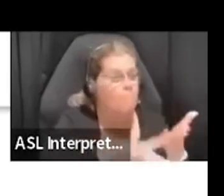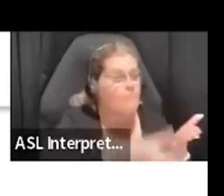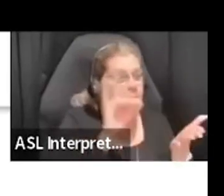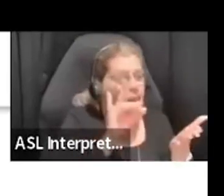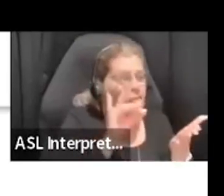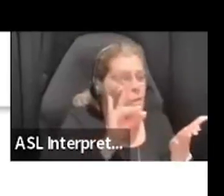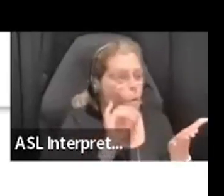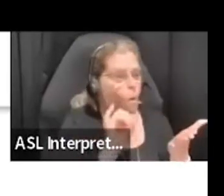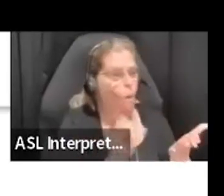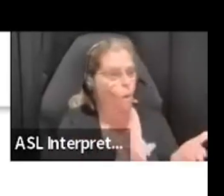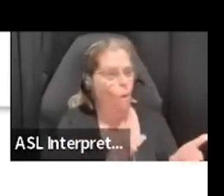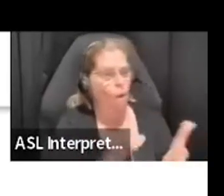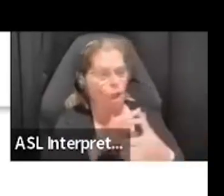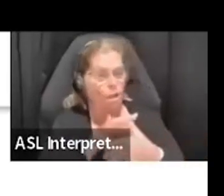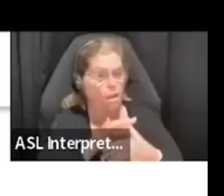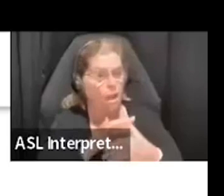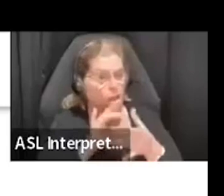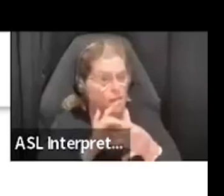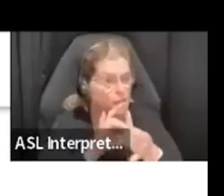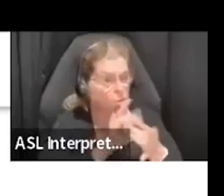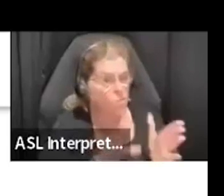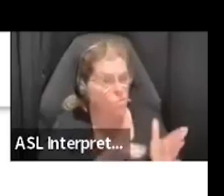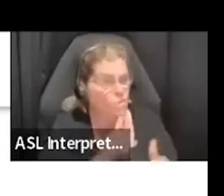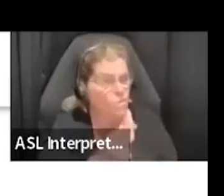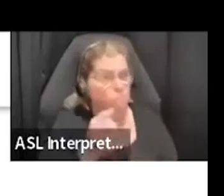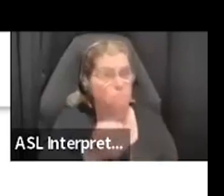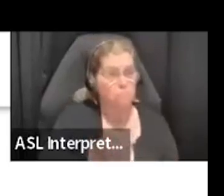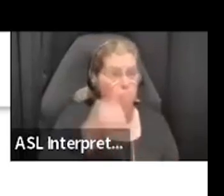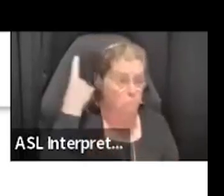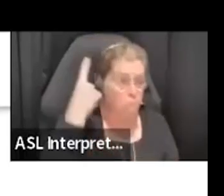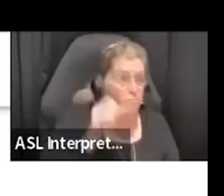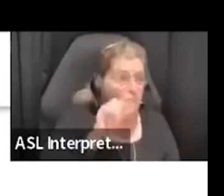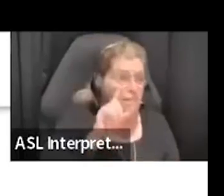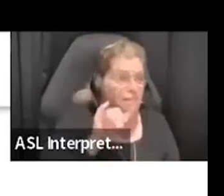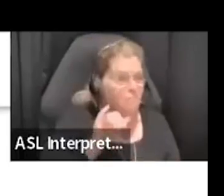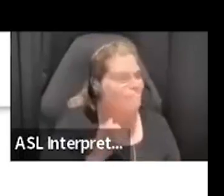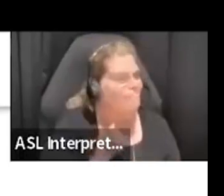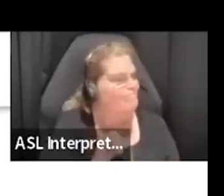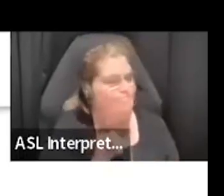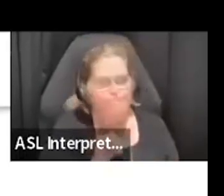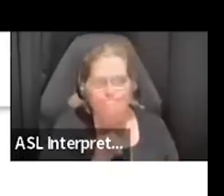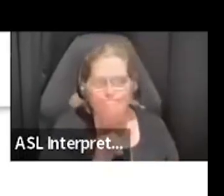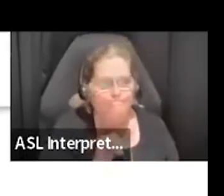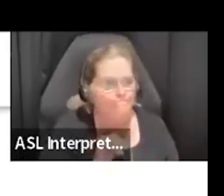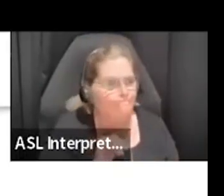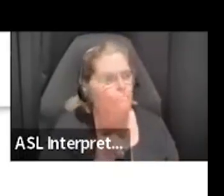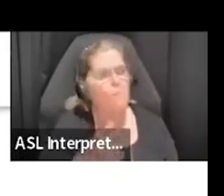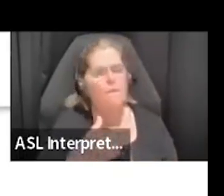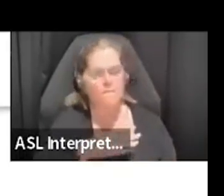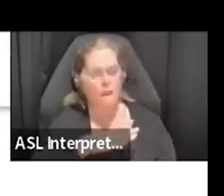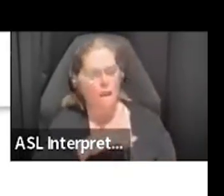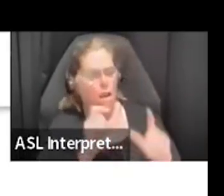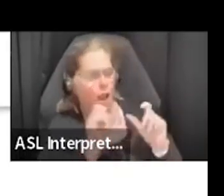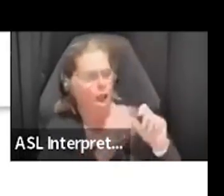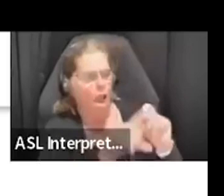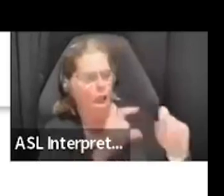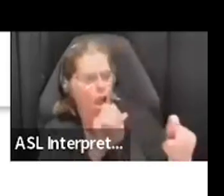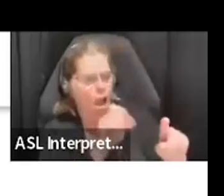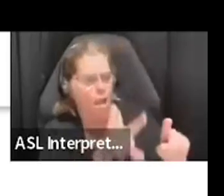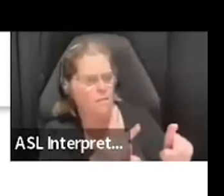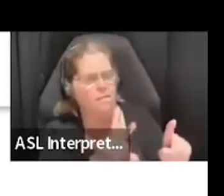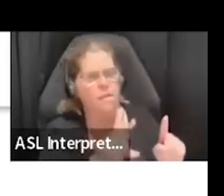our content coordinators really truly know about specially designed instruction. So I asked the question, what is true of